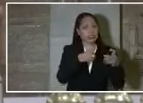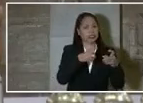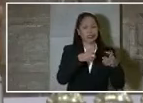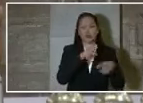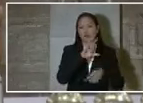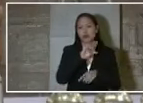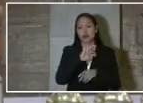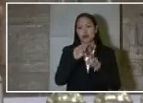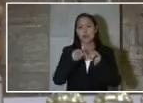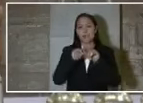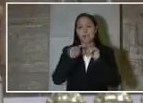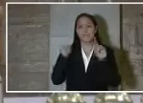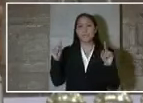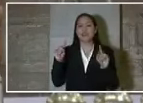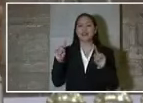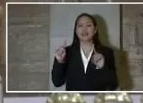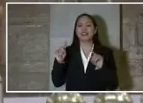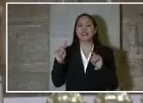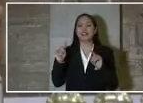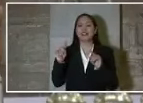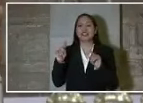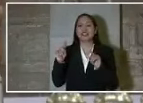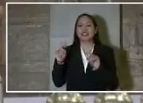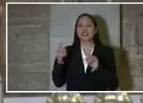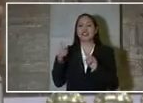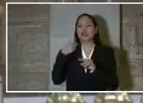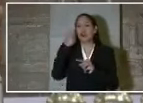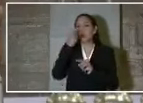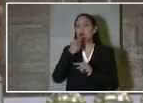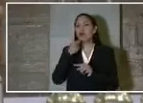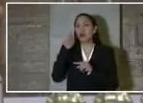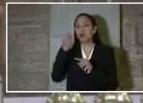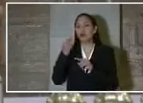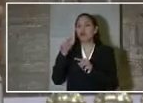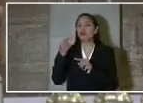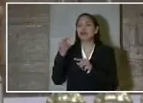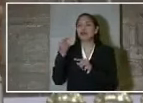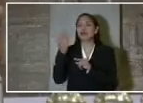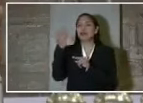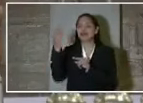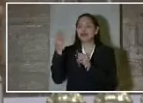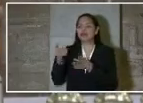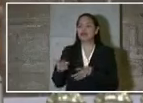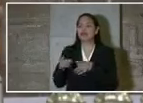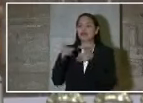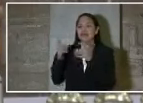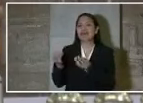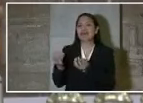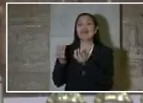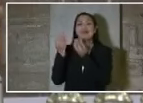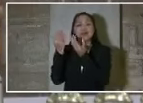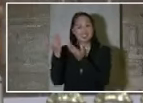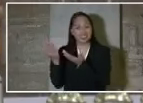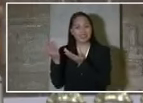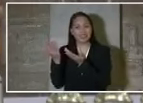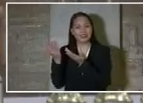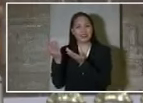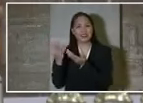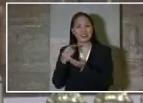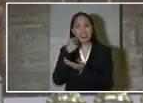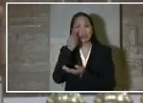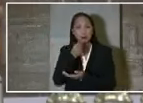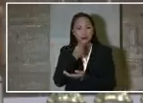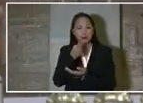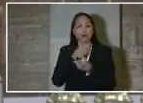the one to whom the gifts were given. And it is about Jesus.